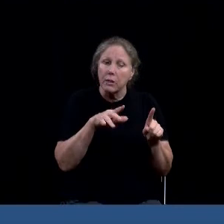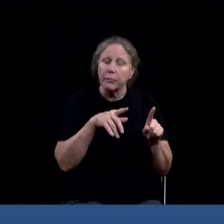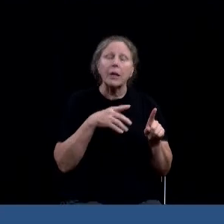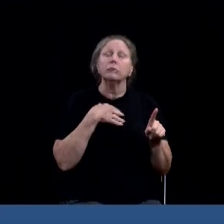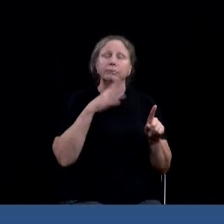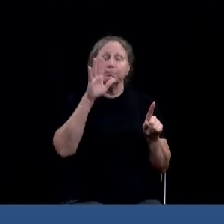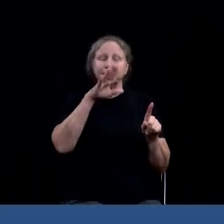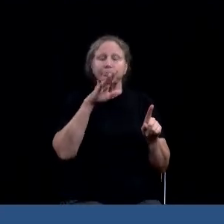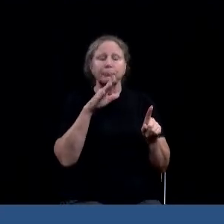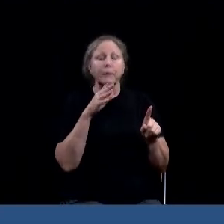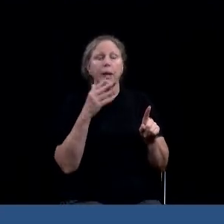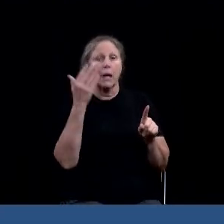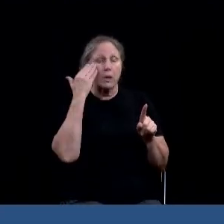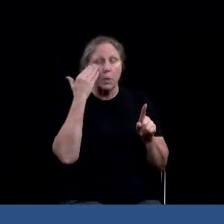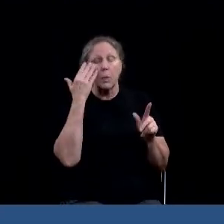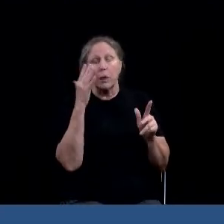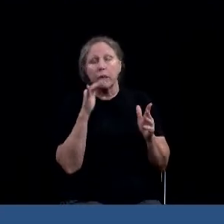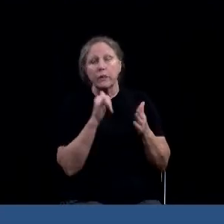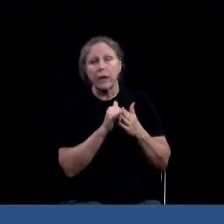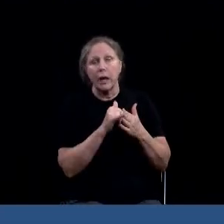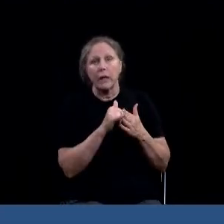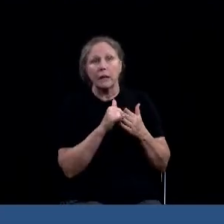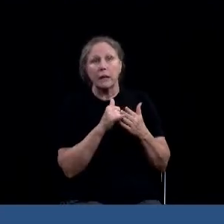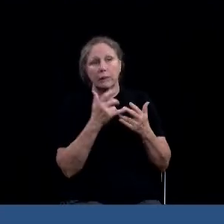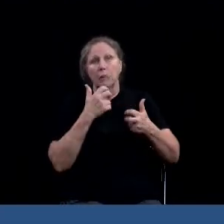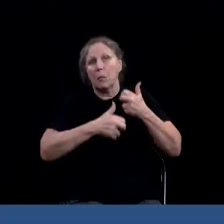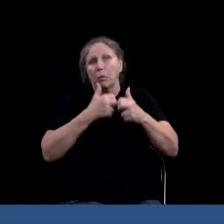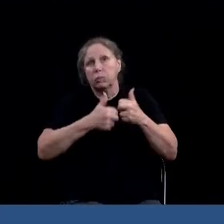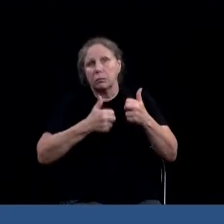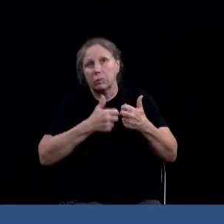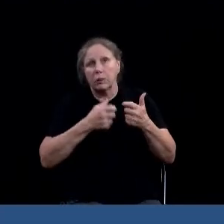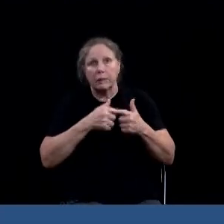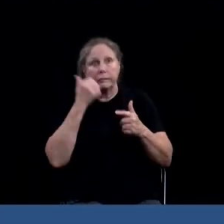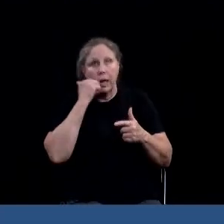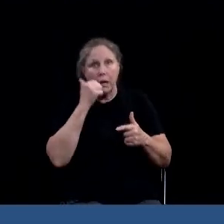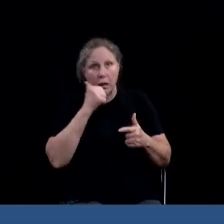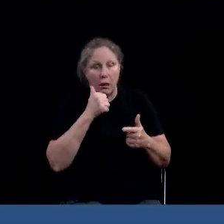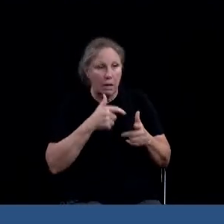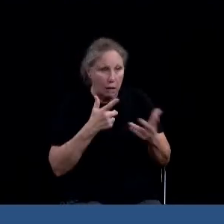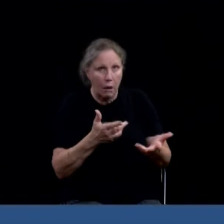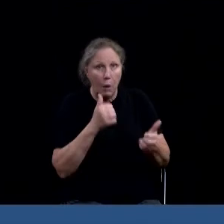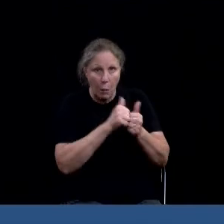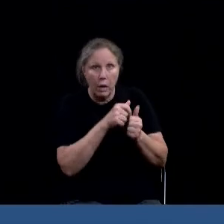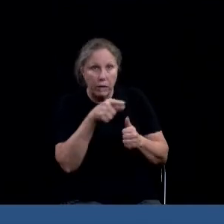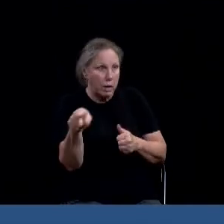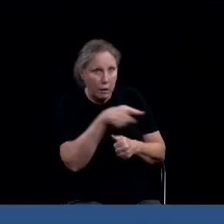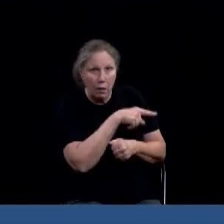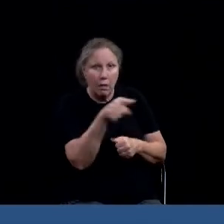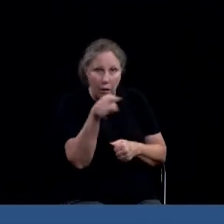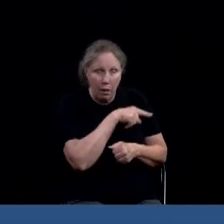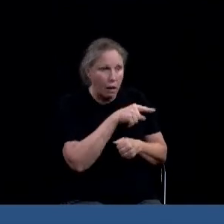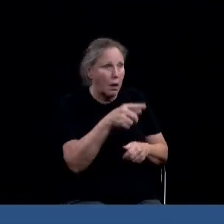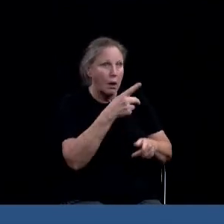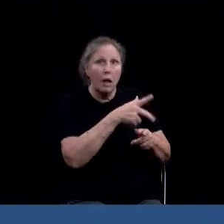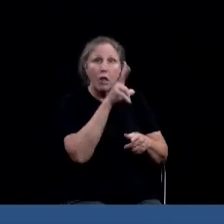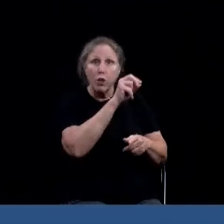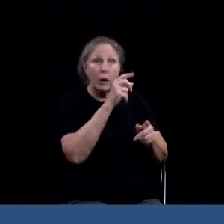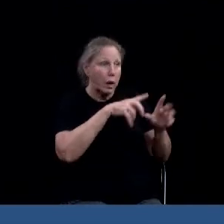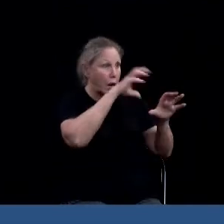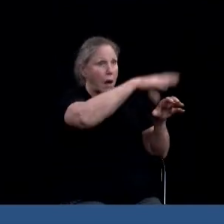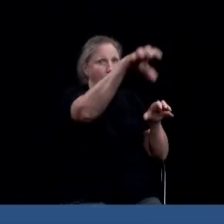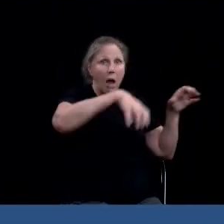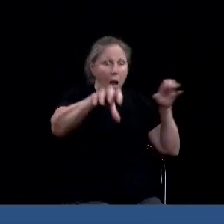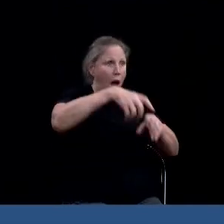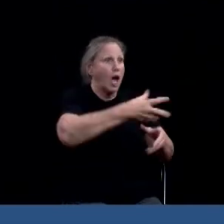encumbrances upon normal daily life as 30 units at a time are being completely gutted and renovated. So is that something you guys have